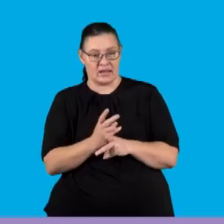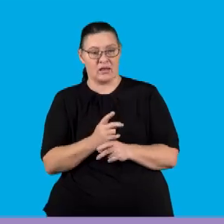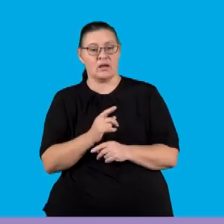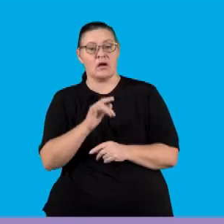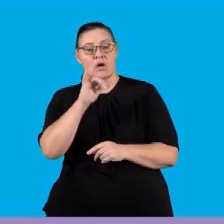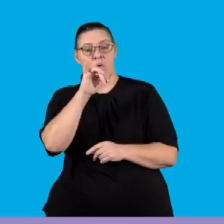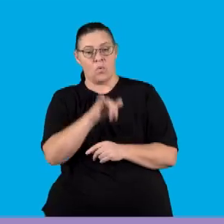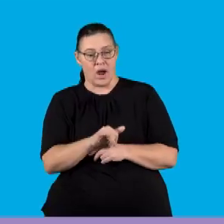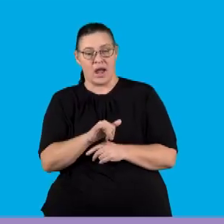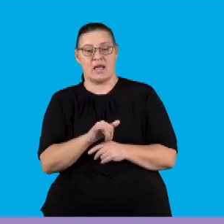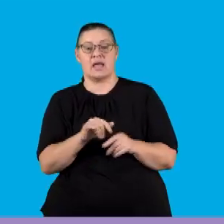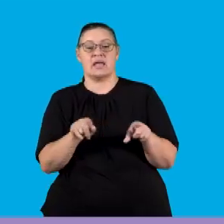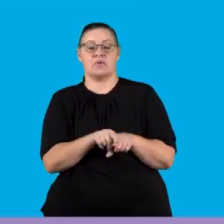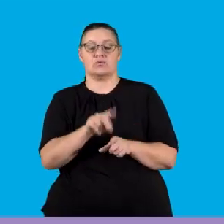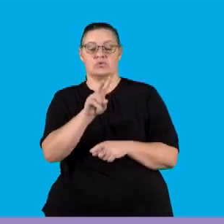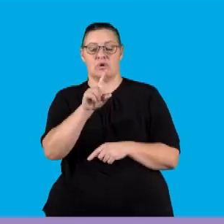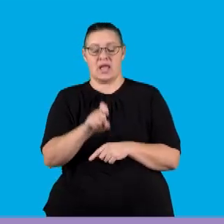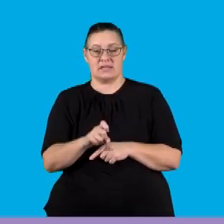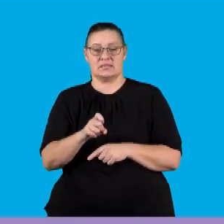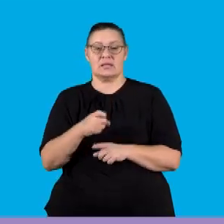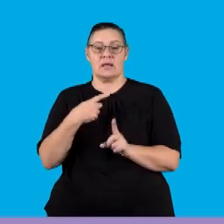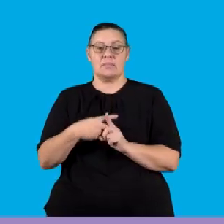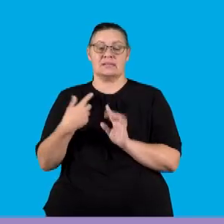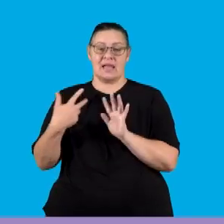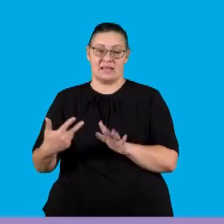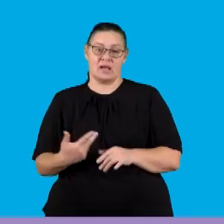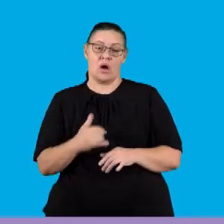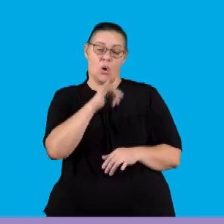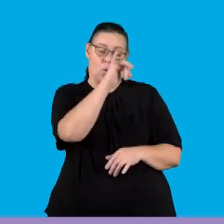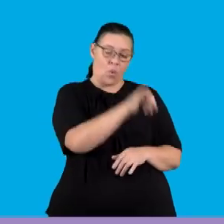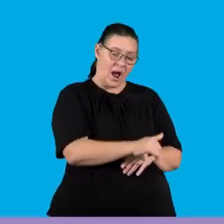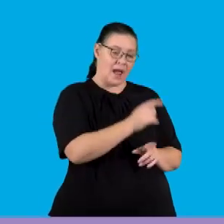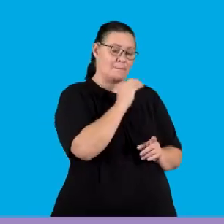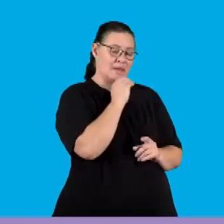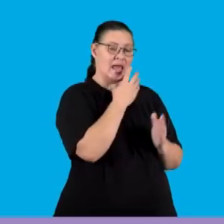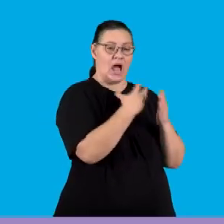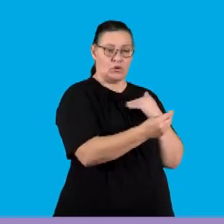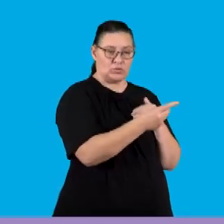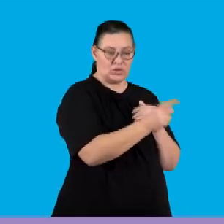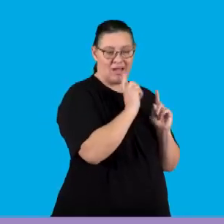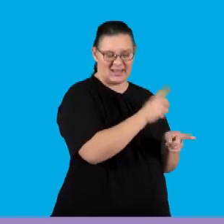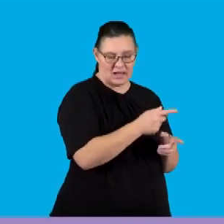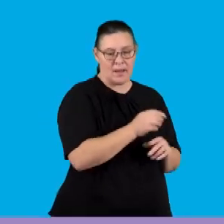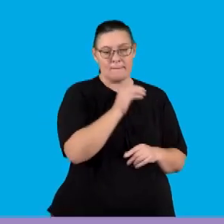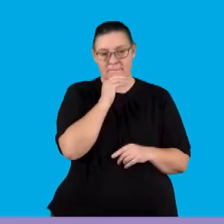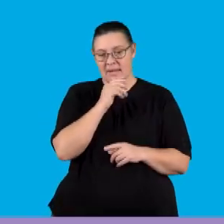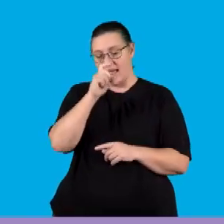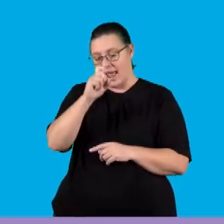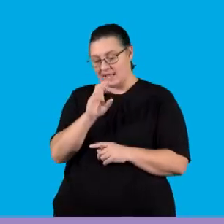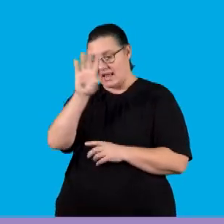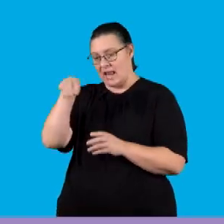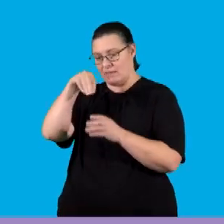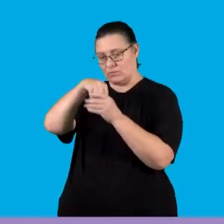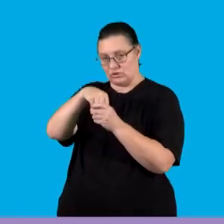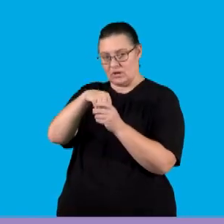y is equals to 2x plus 8. The y is our output, which is the answer, and the x is the input, which is the